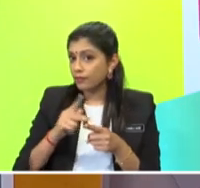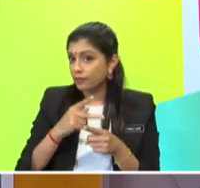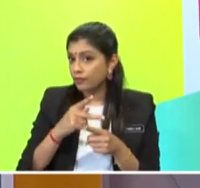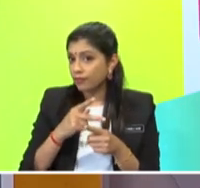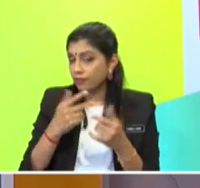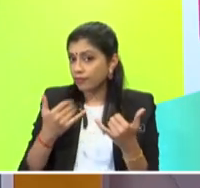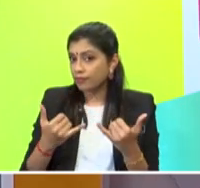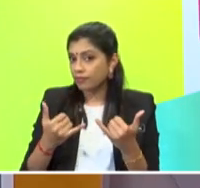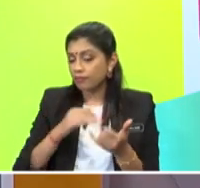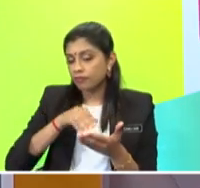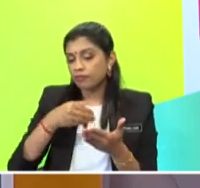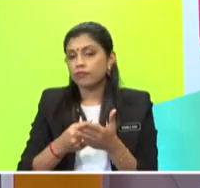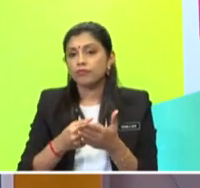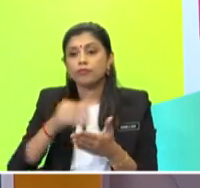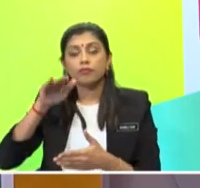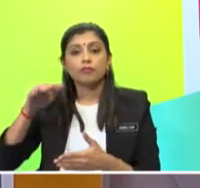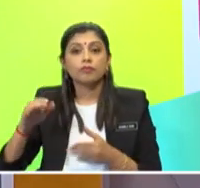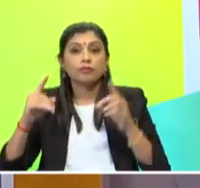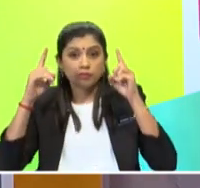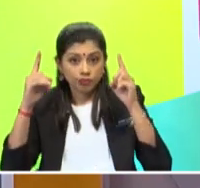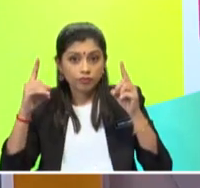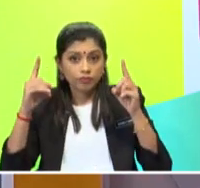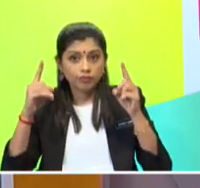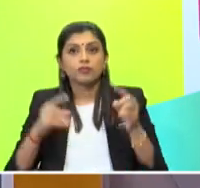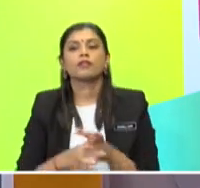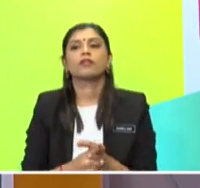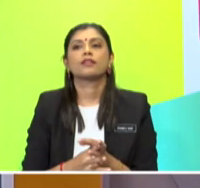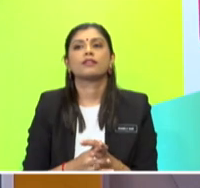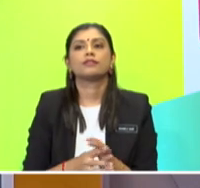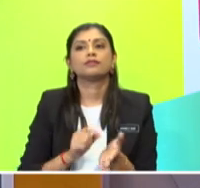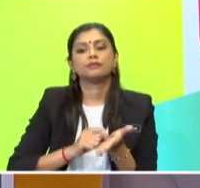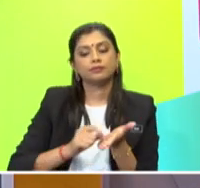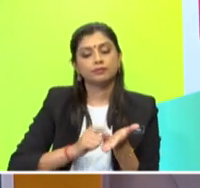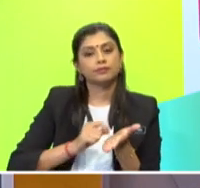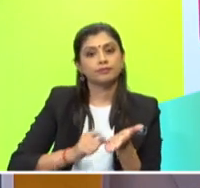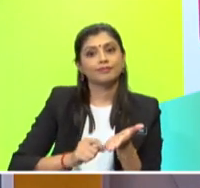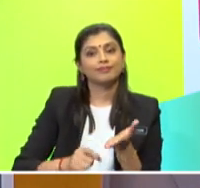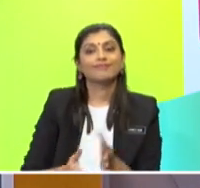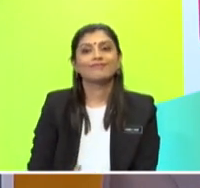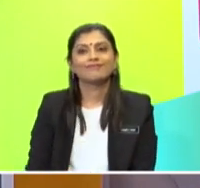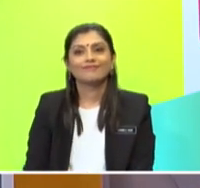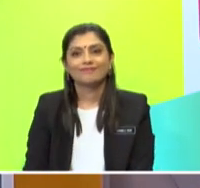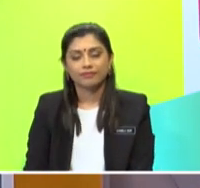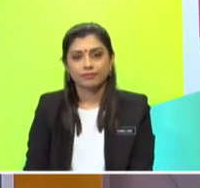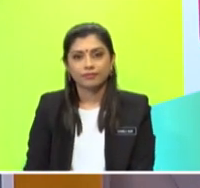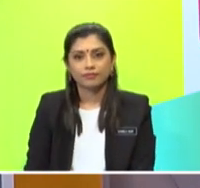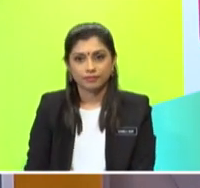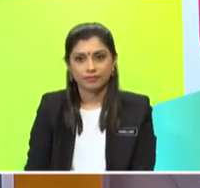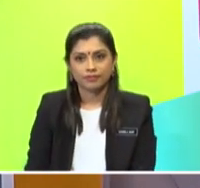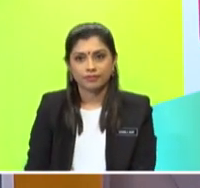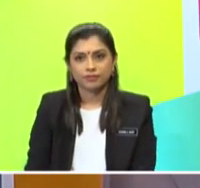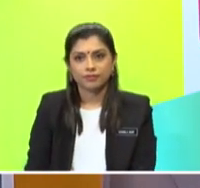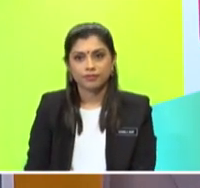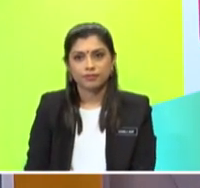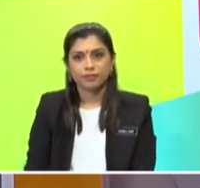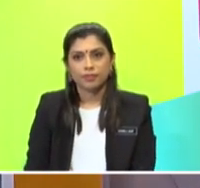here, whether they were on the right track or they must be a little bit confused. We'll see about that, okay? So,